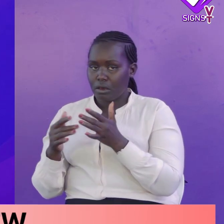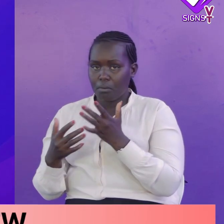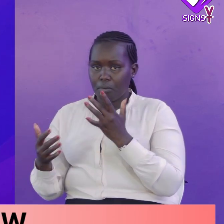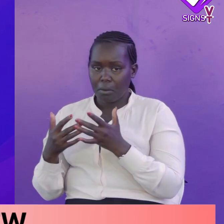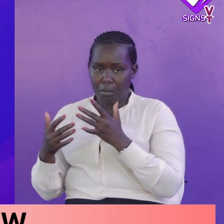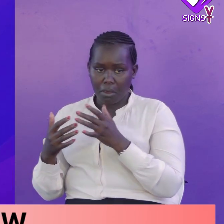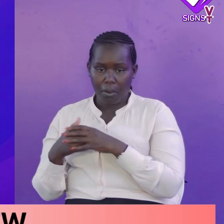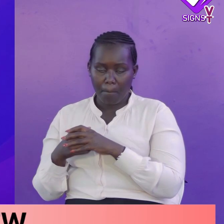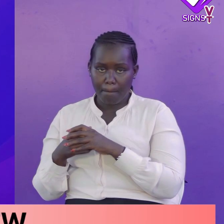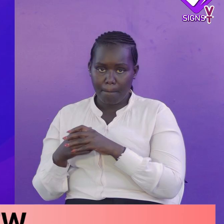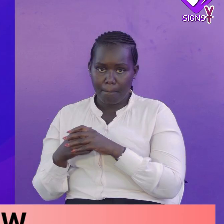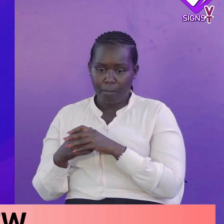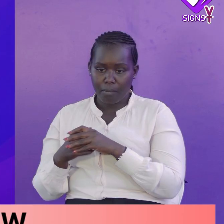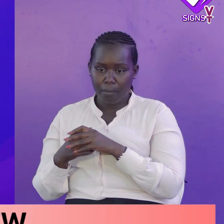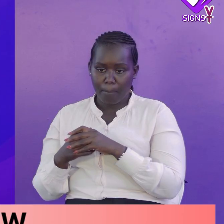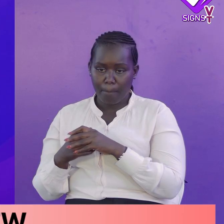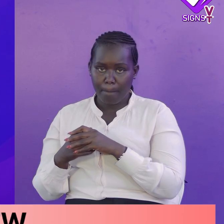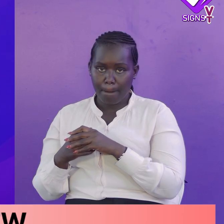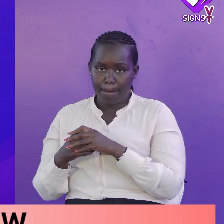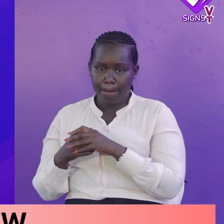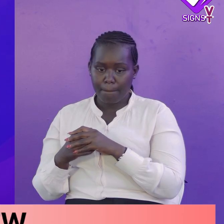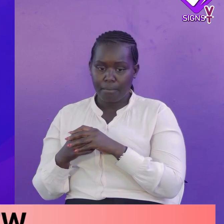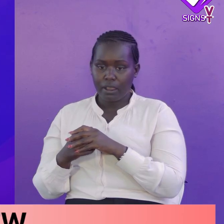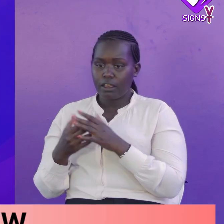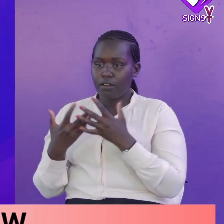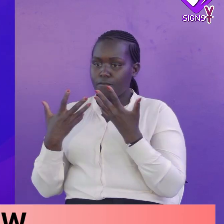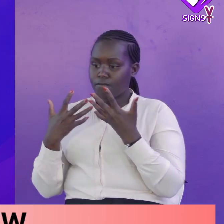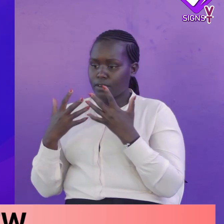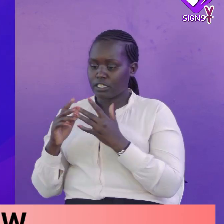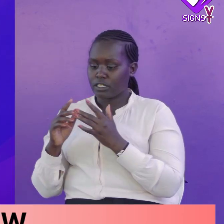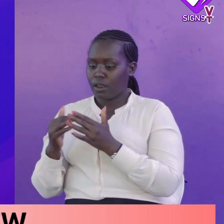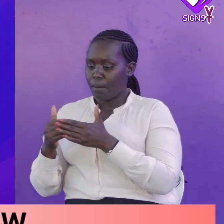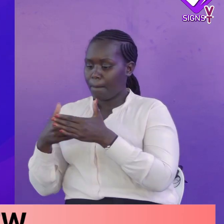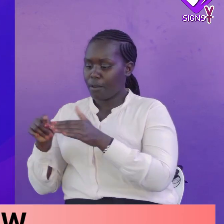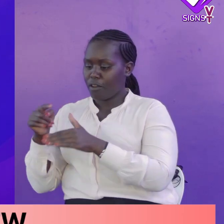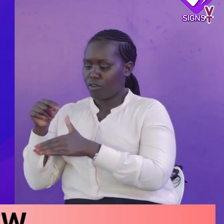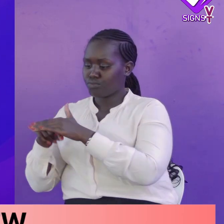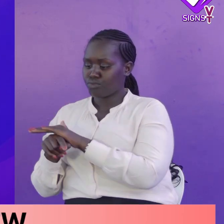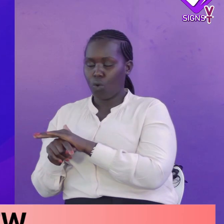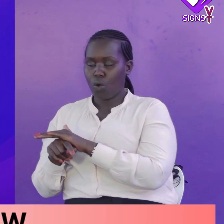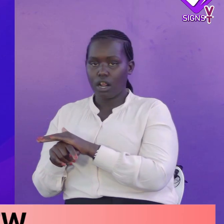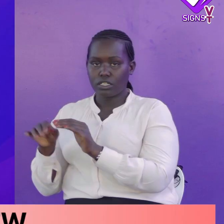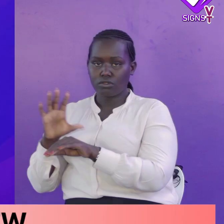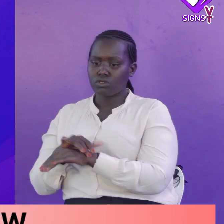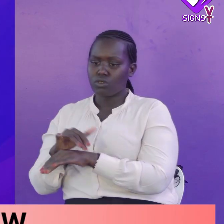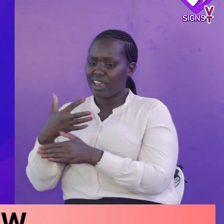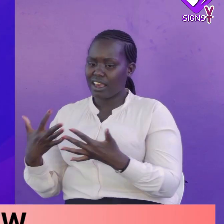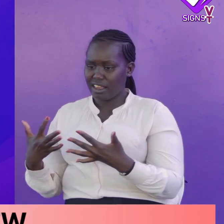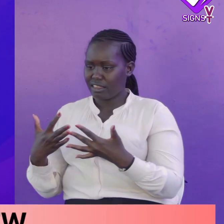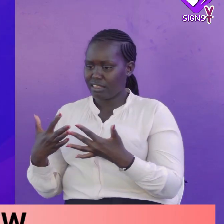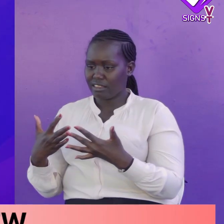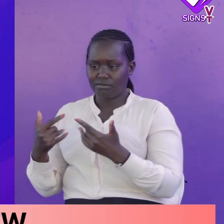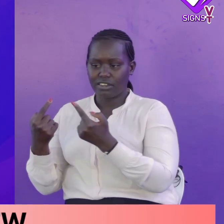player is, a foul is done on a player before a goal is scored, or anything fishy on the